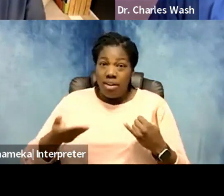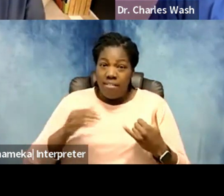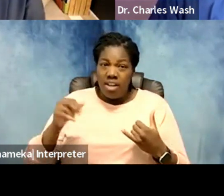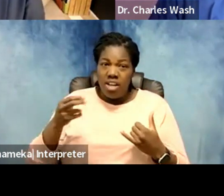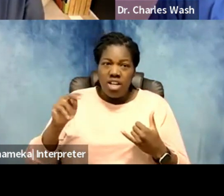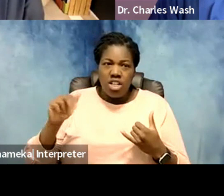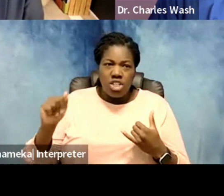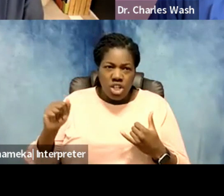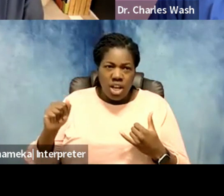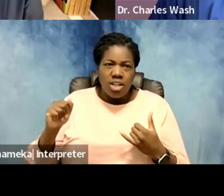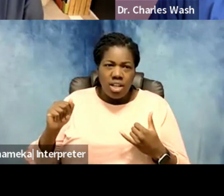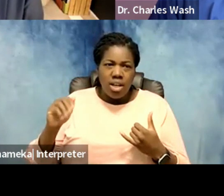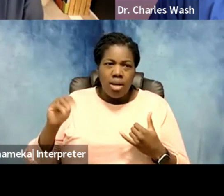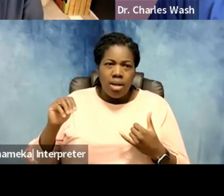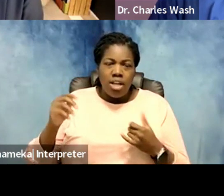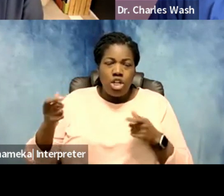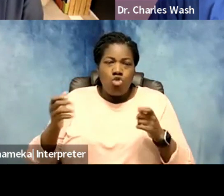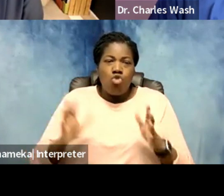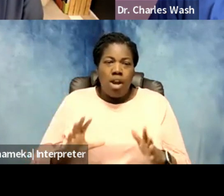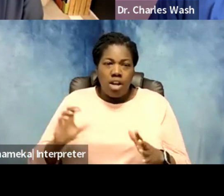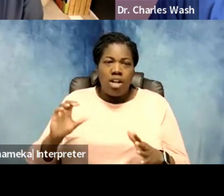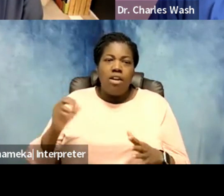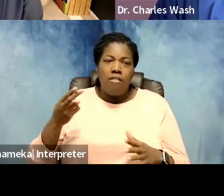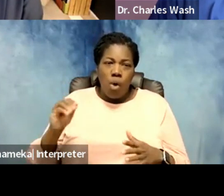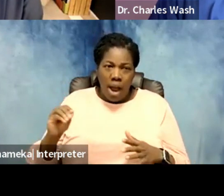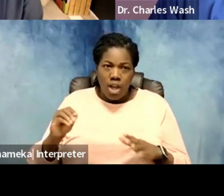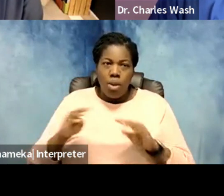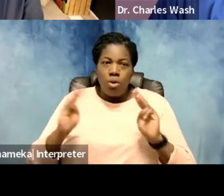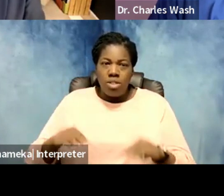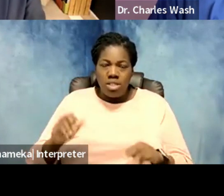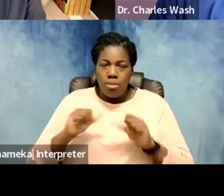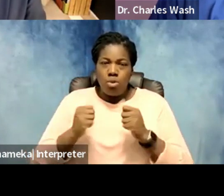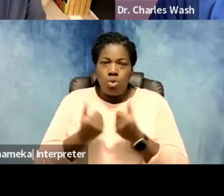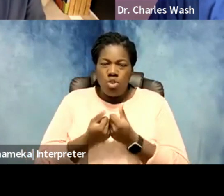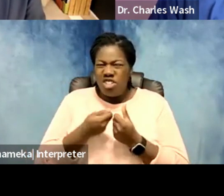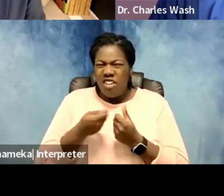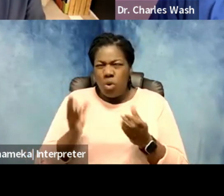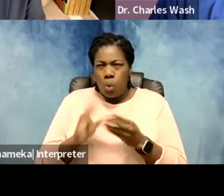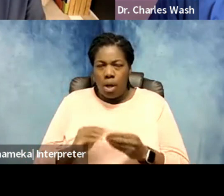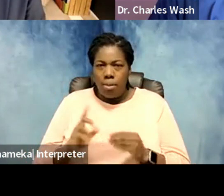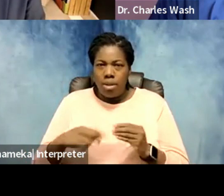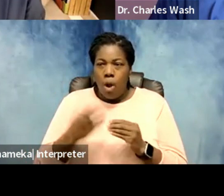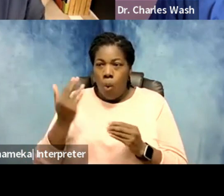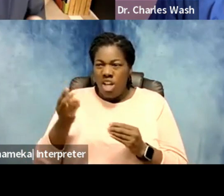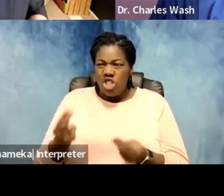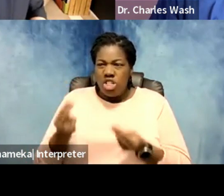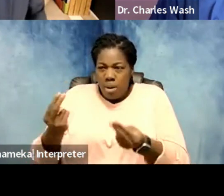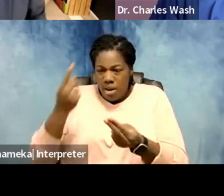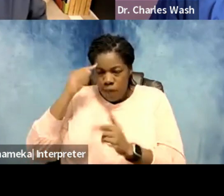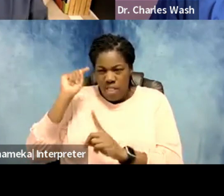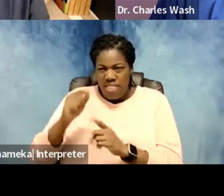McEntee, Director of Ohio Museums Association, to say a few words about why she nominated Stephen for this